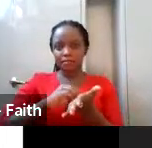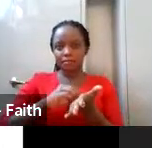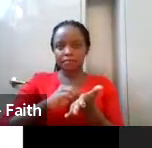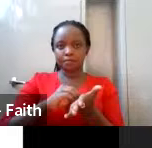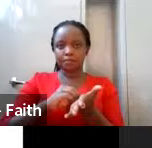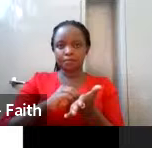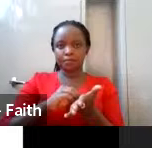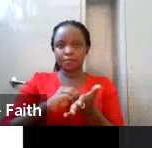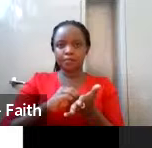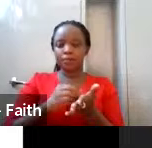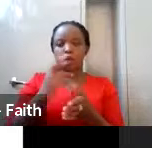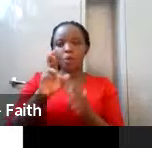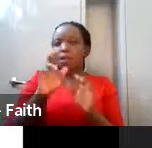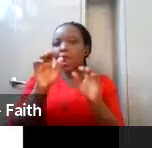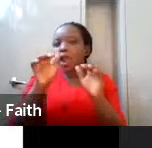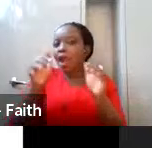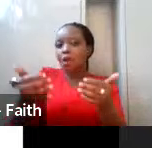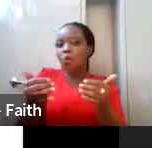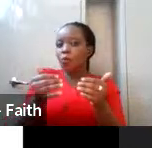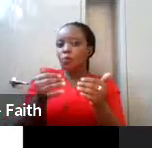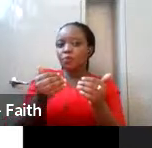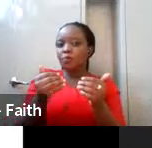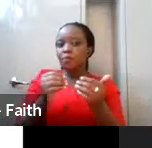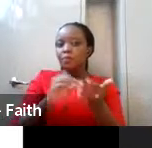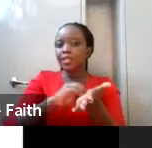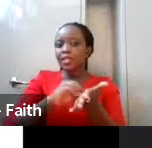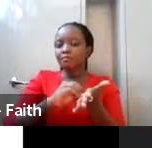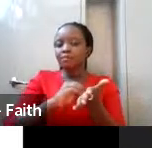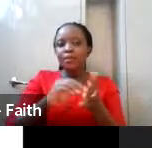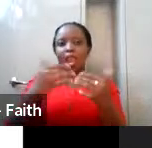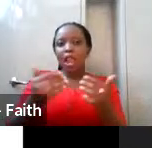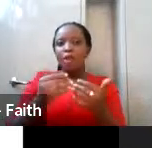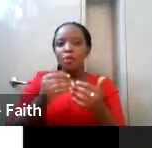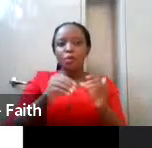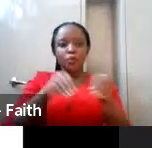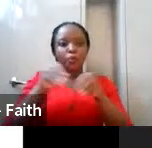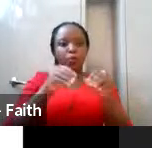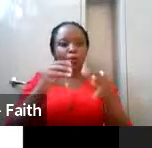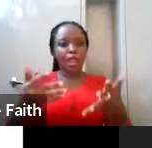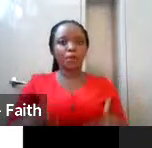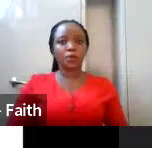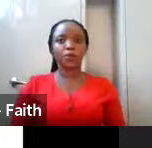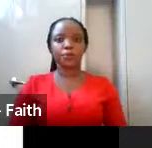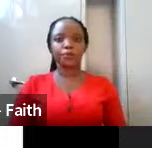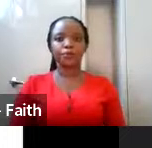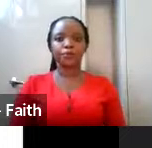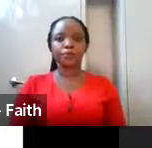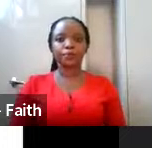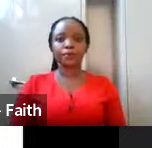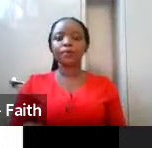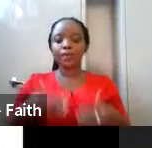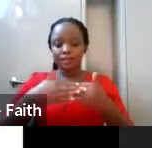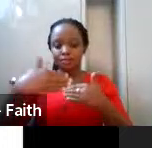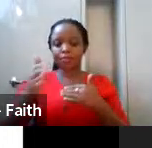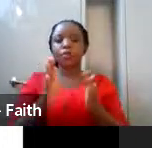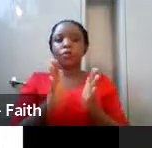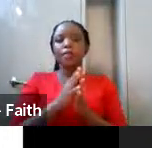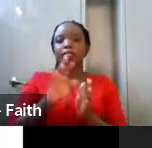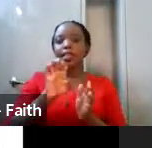Or how do we account for airtime expenses? That's my question. Okay. Going forward with eTIMS, yeah.